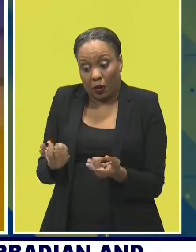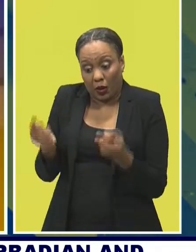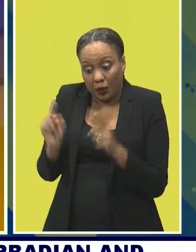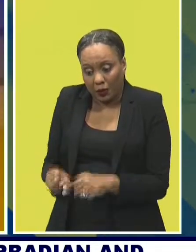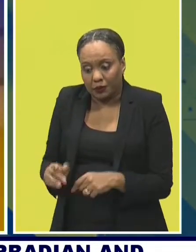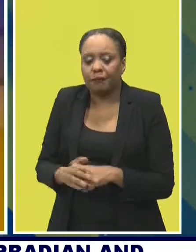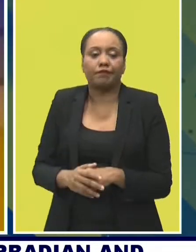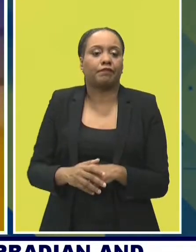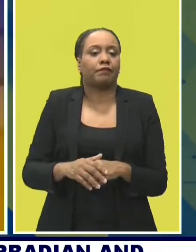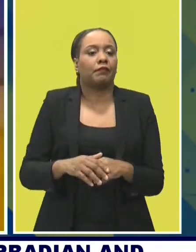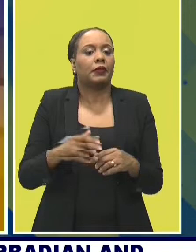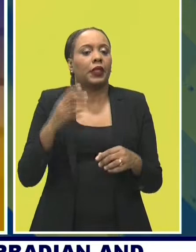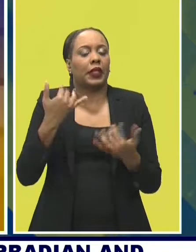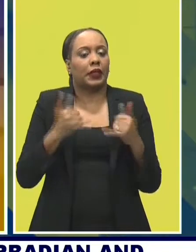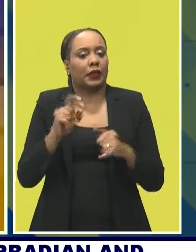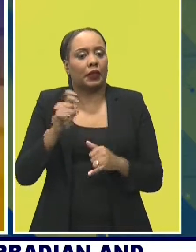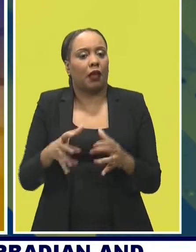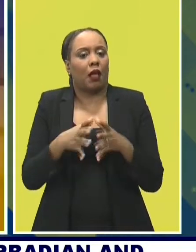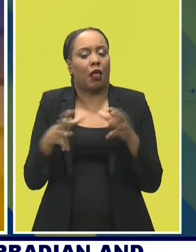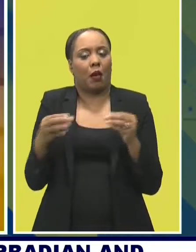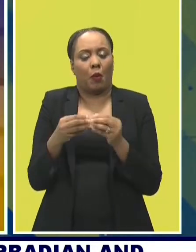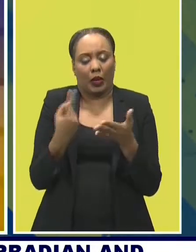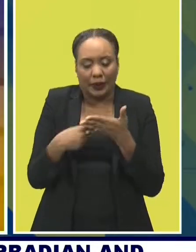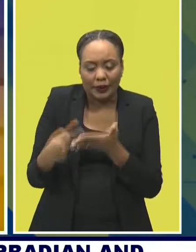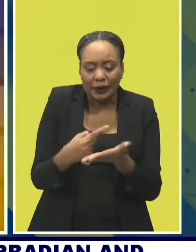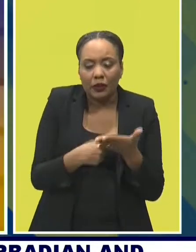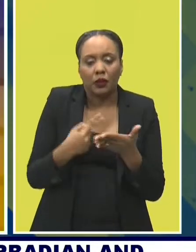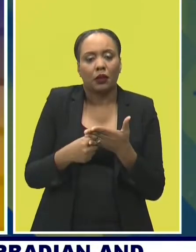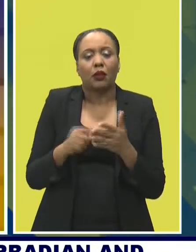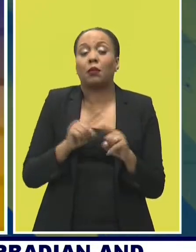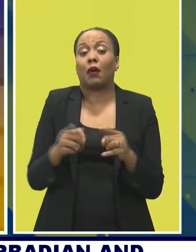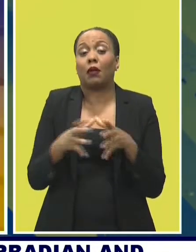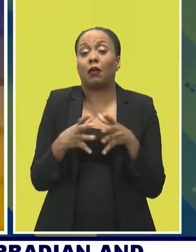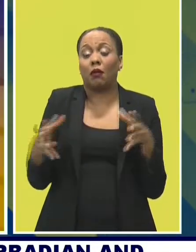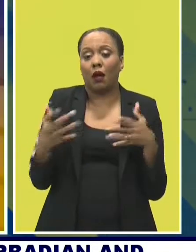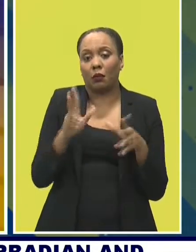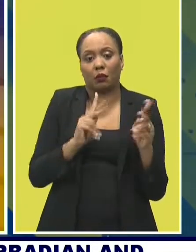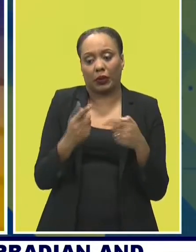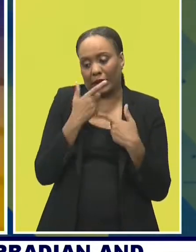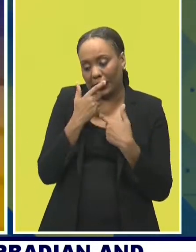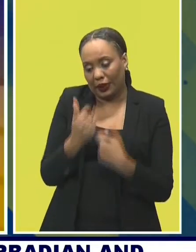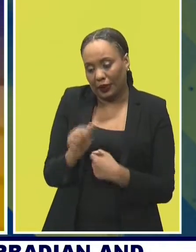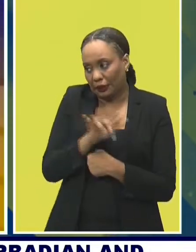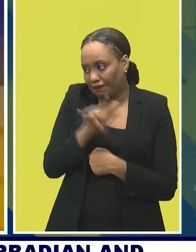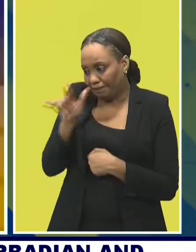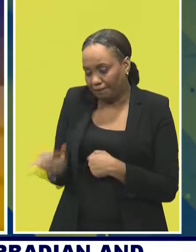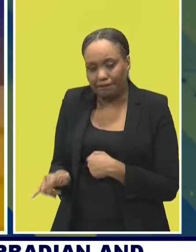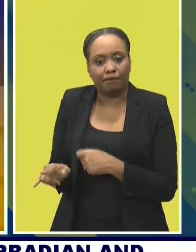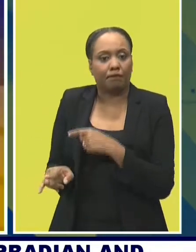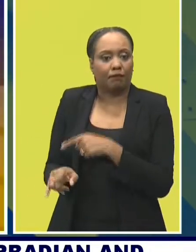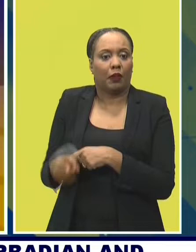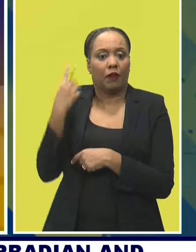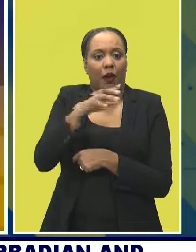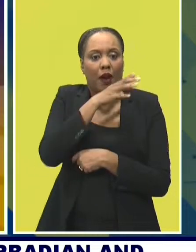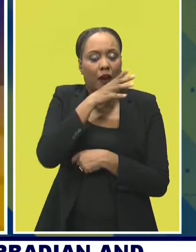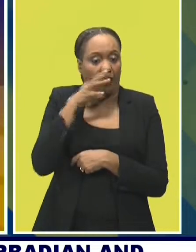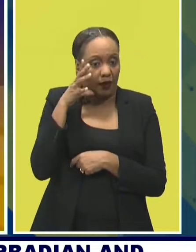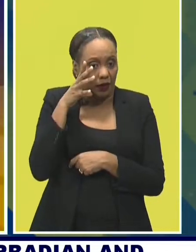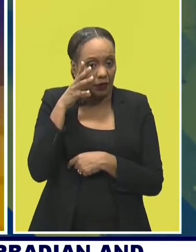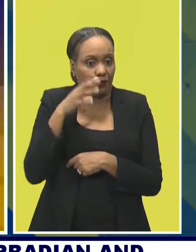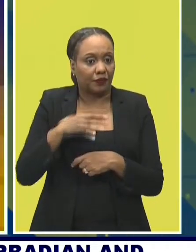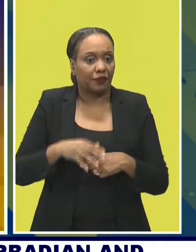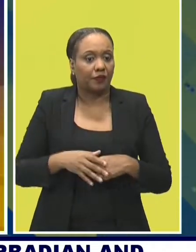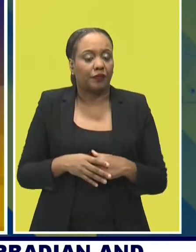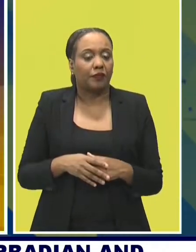have to be laid out on both sides. But there has been tremendous interest in the agricultural component of the